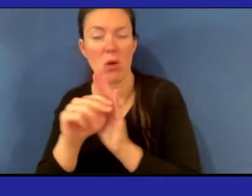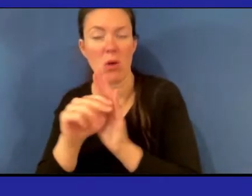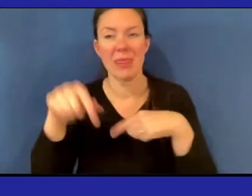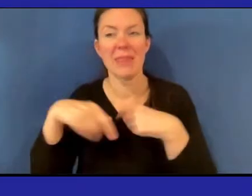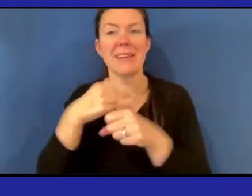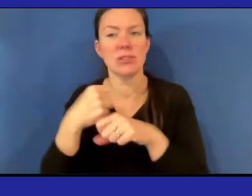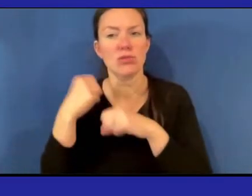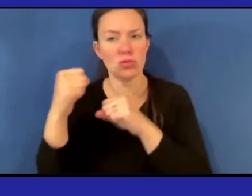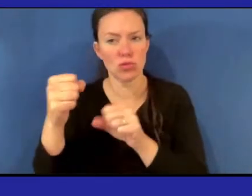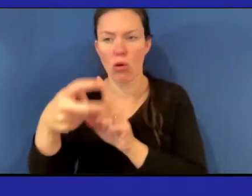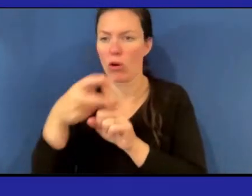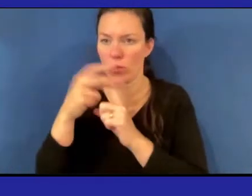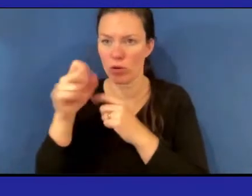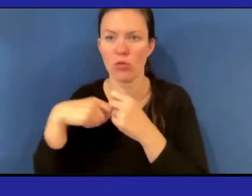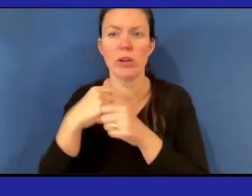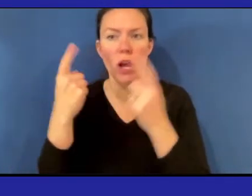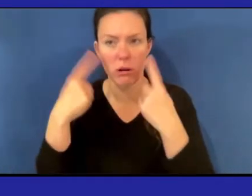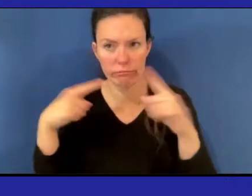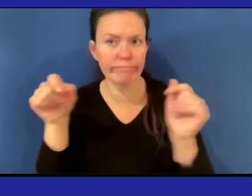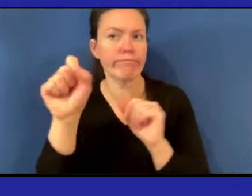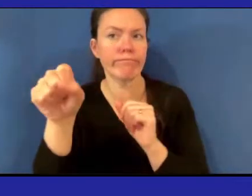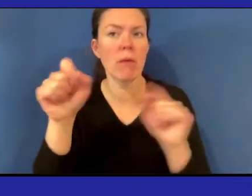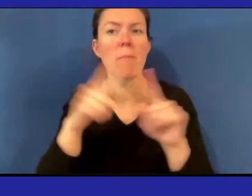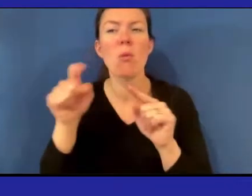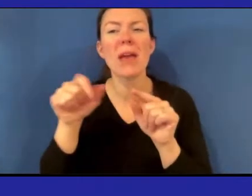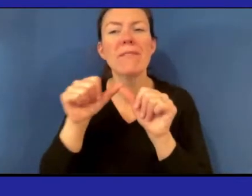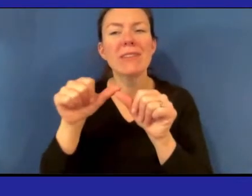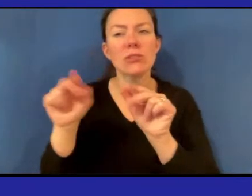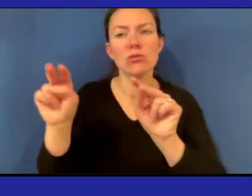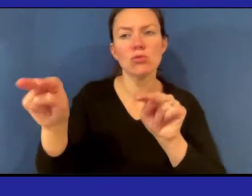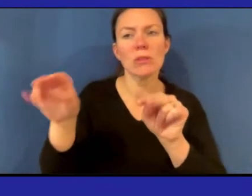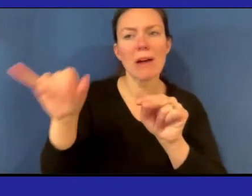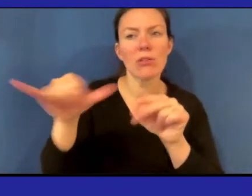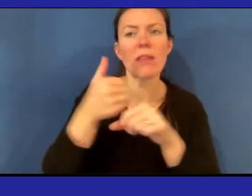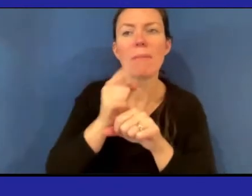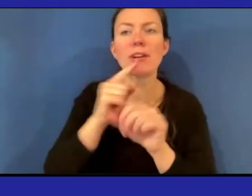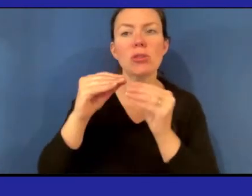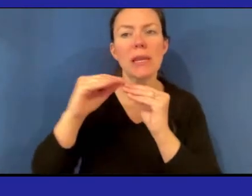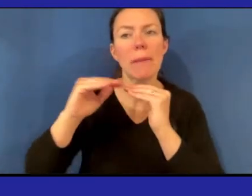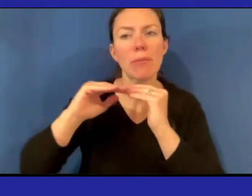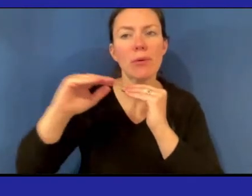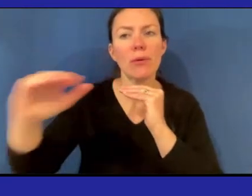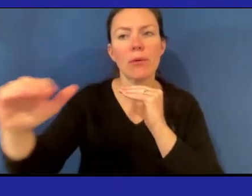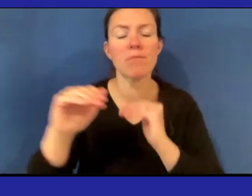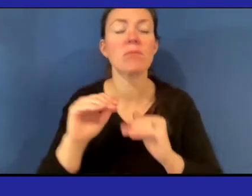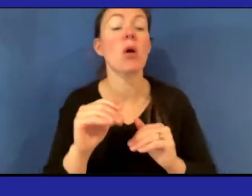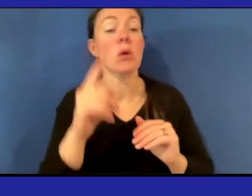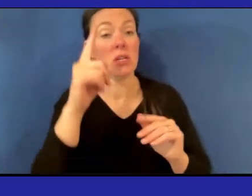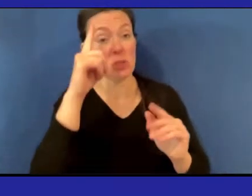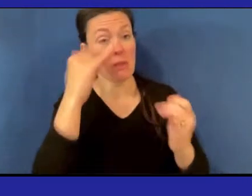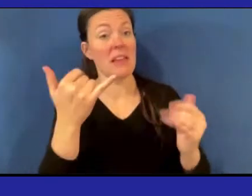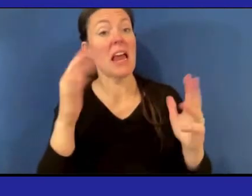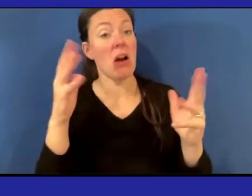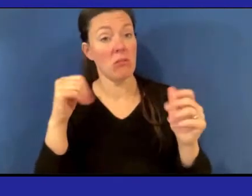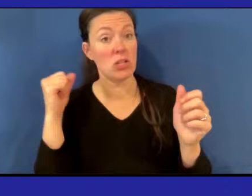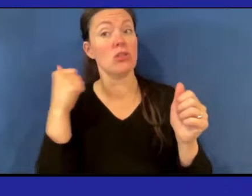we have to continue though to monitor. Maintain it, okay. So maybe you've caught up to like, okay, you've got the right number